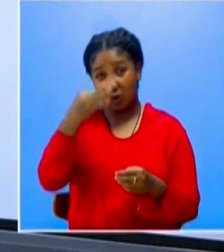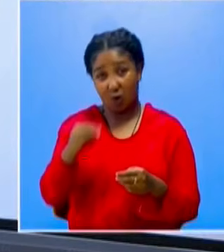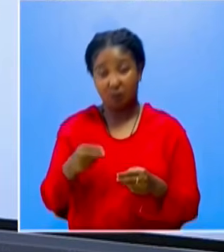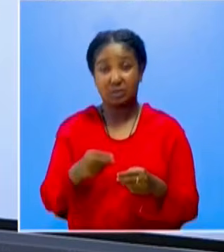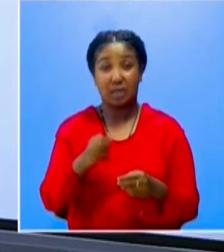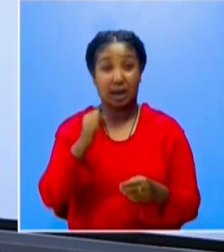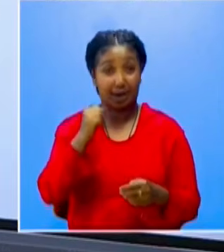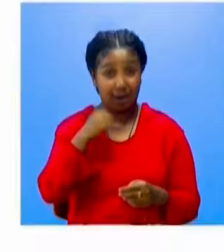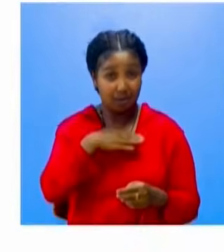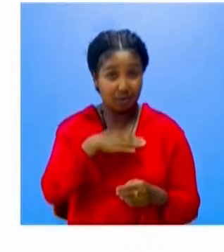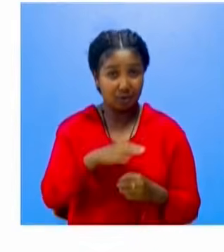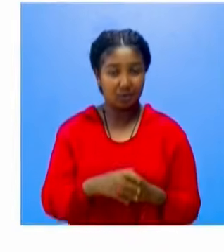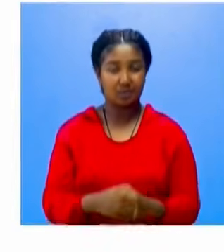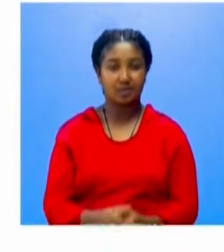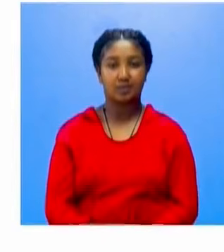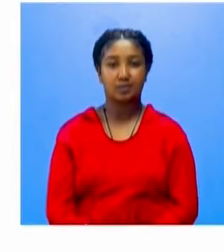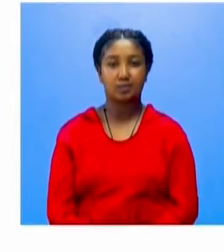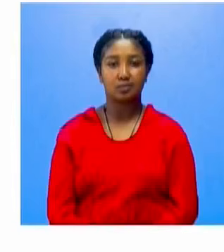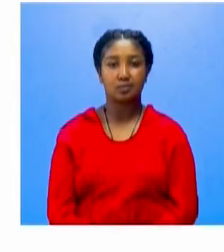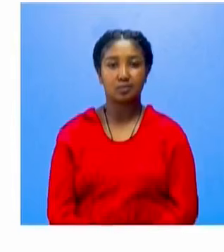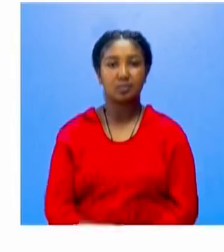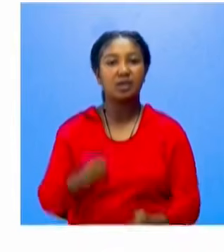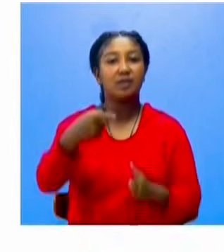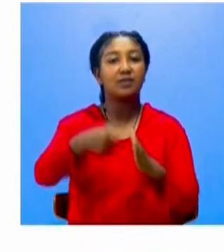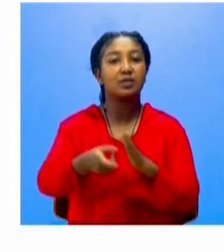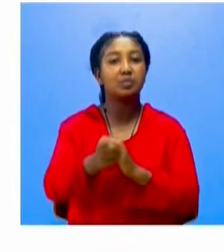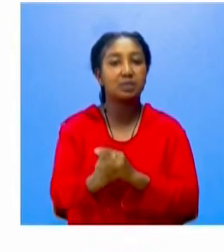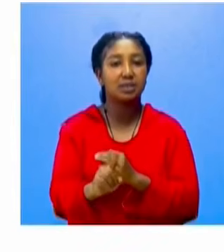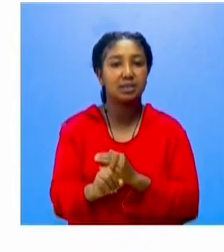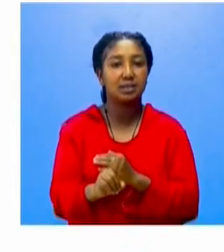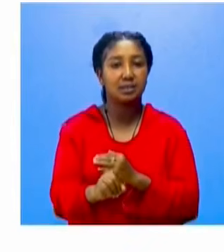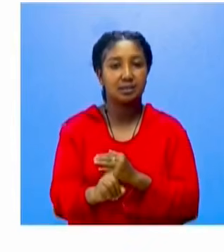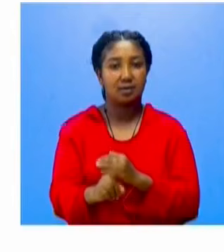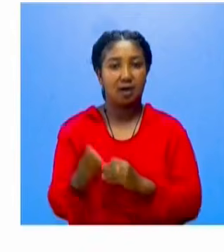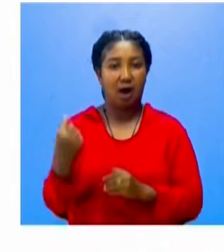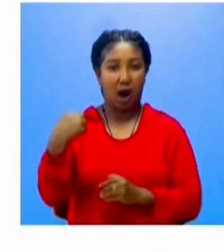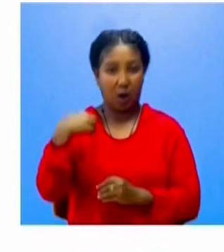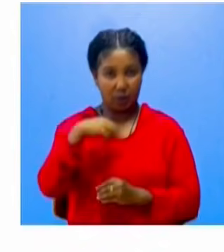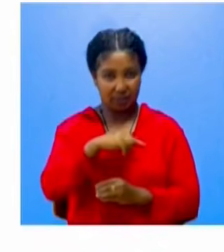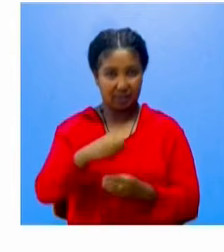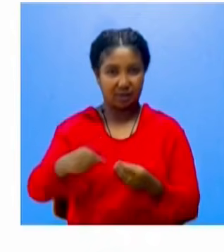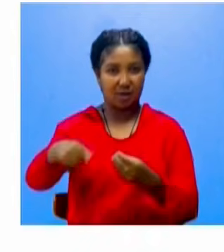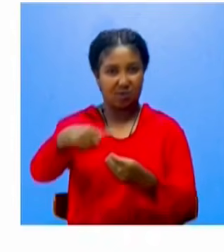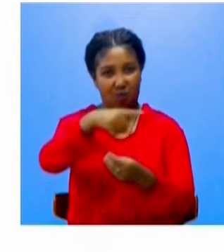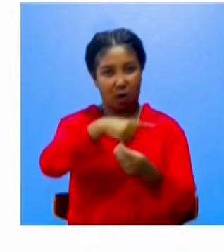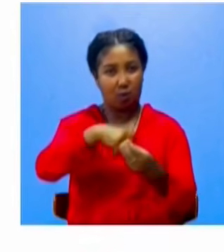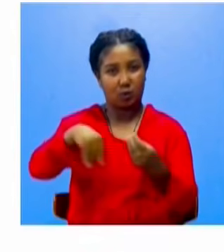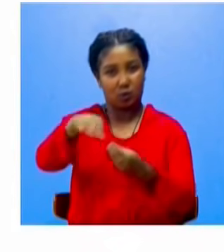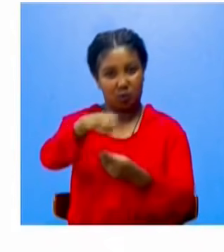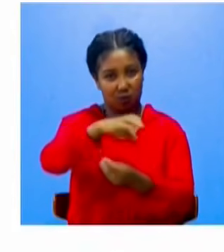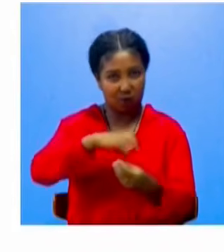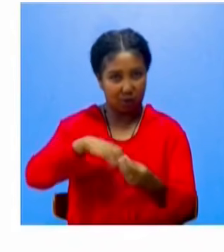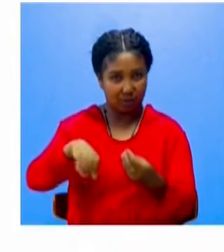the garbage, what is the effect? Our environment